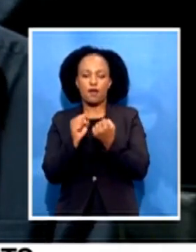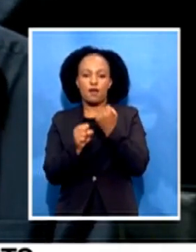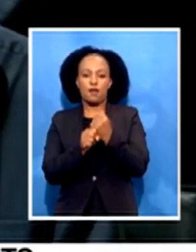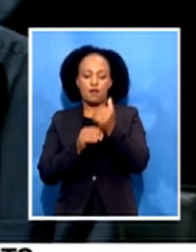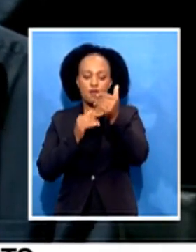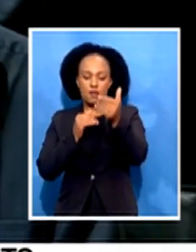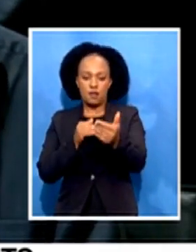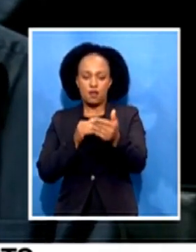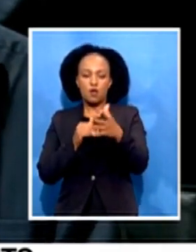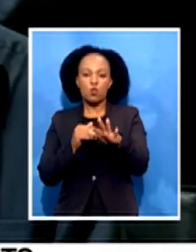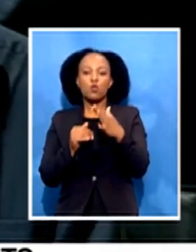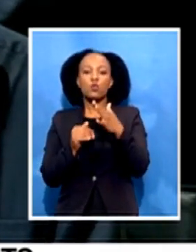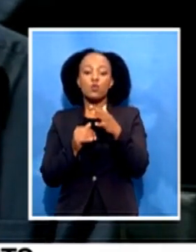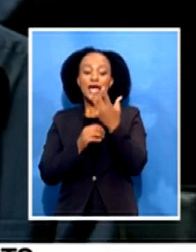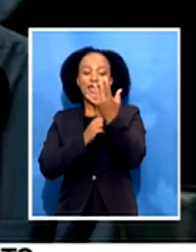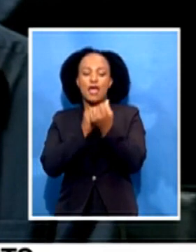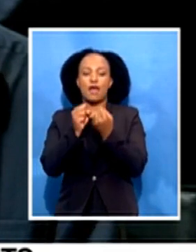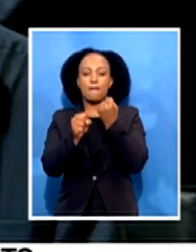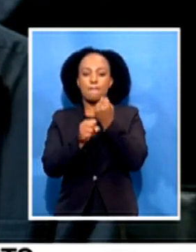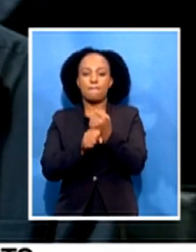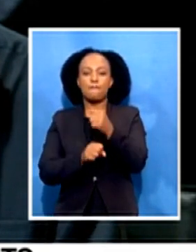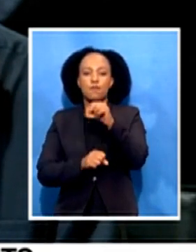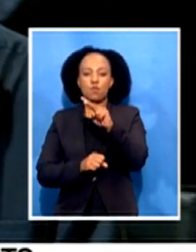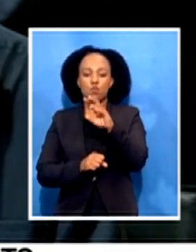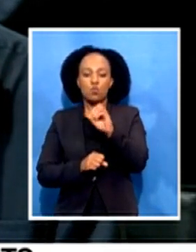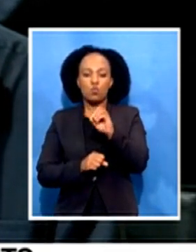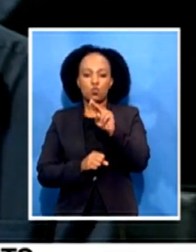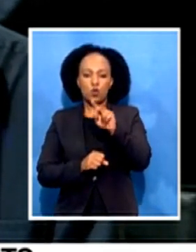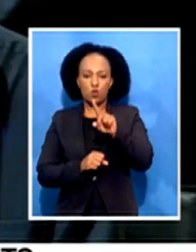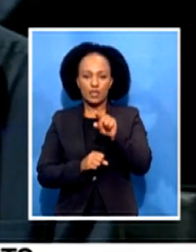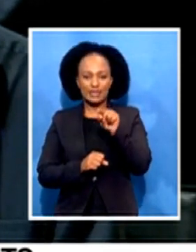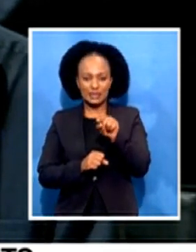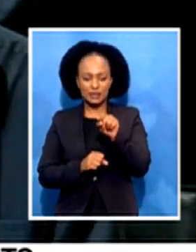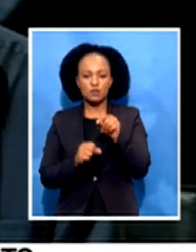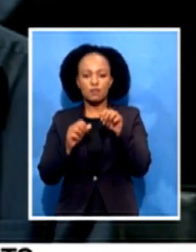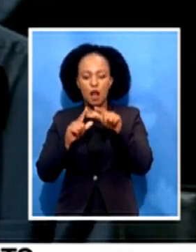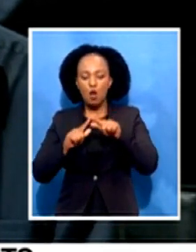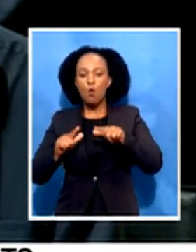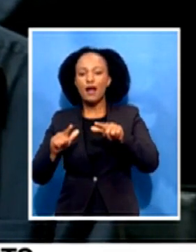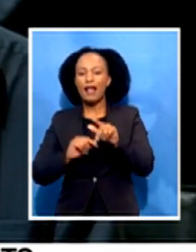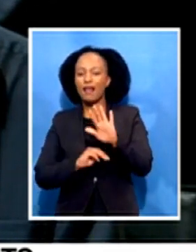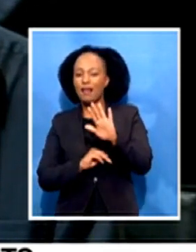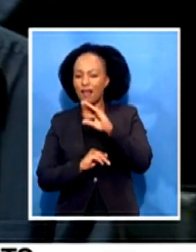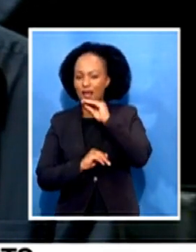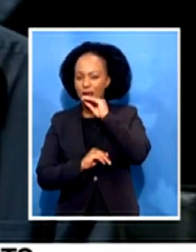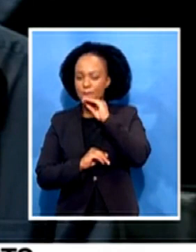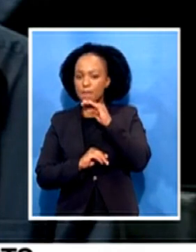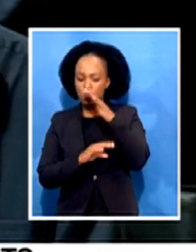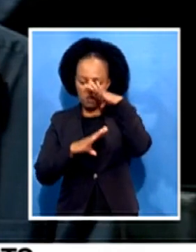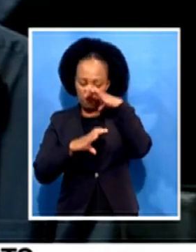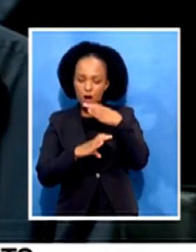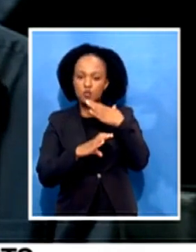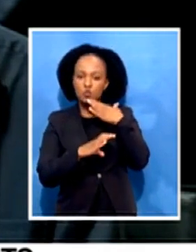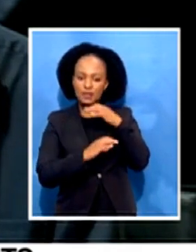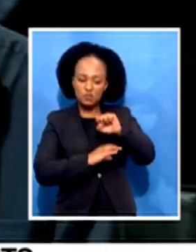2021 as the year of the local that will focus on building the organization at the workplace level. We